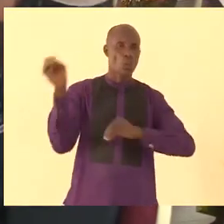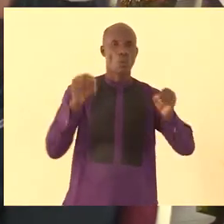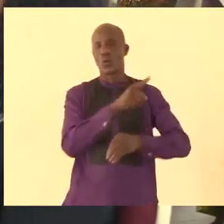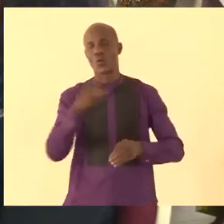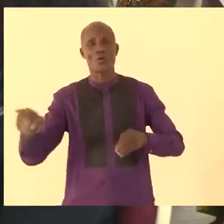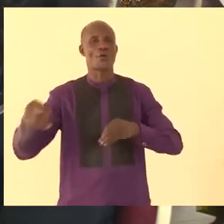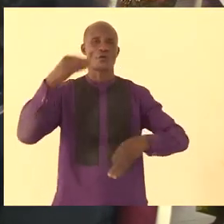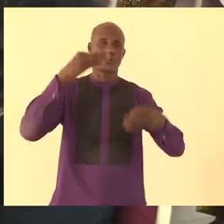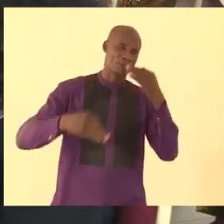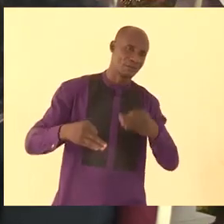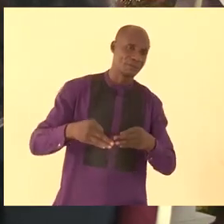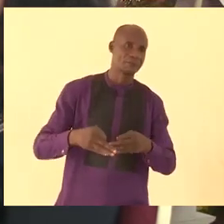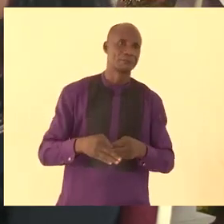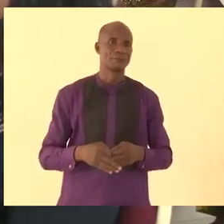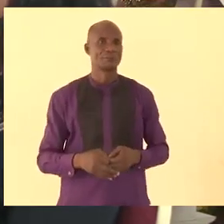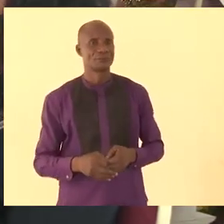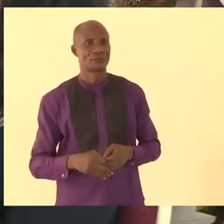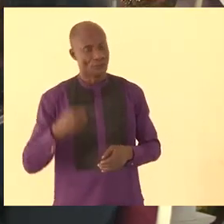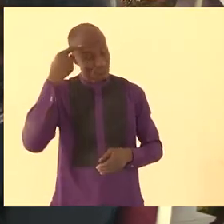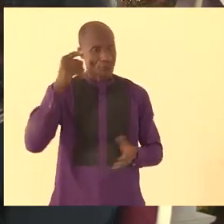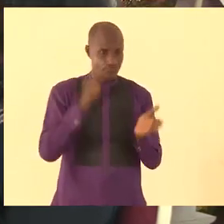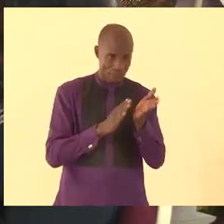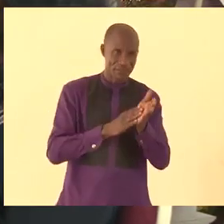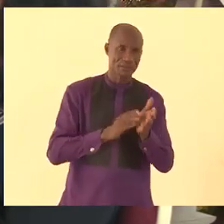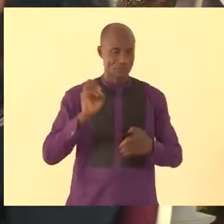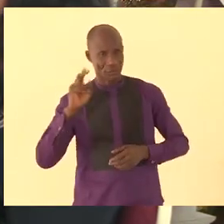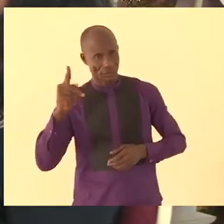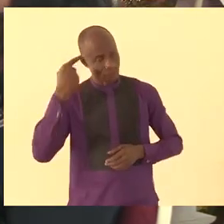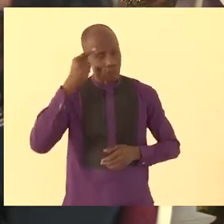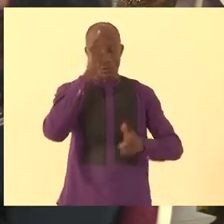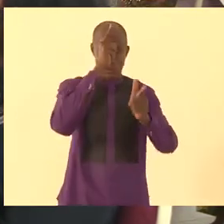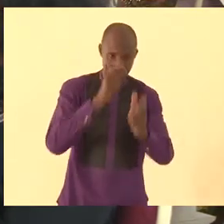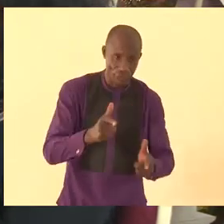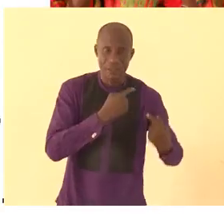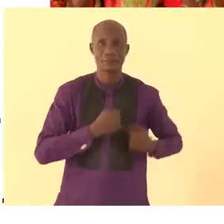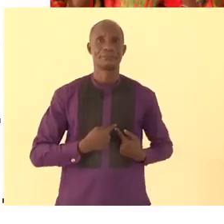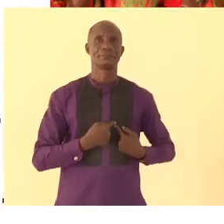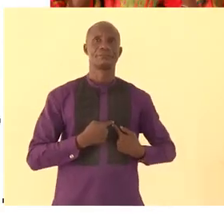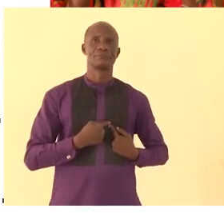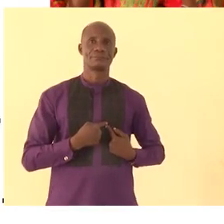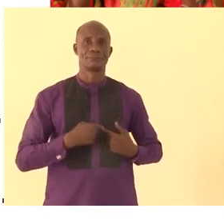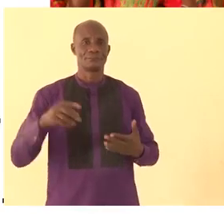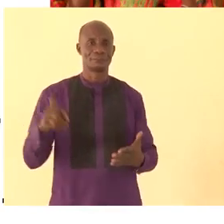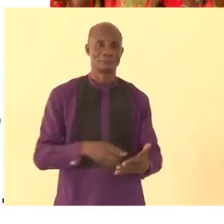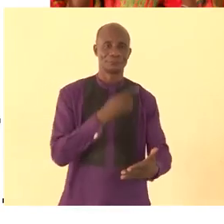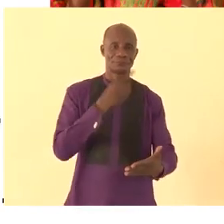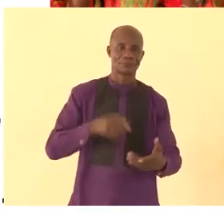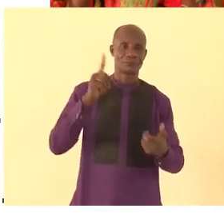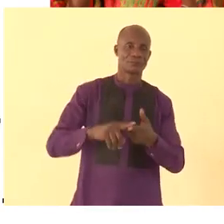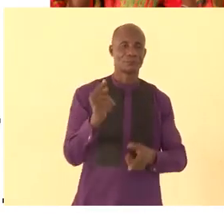Oh, you just, for praise is fitting loyal hearts. Dance to